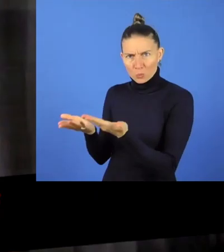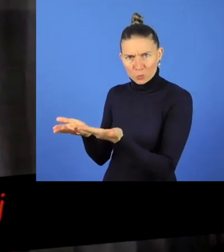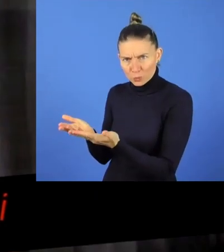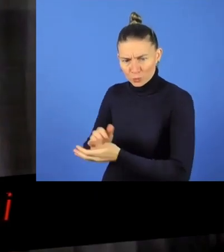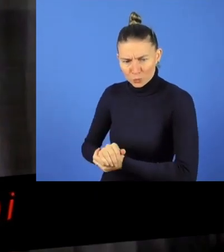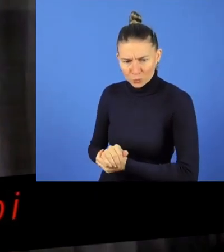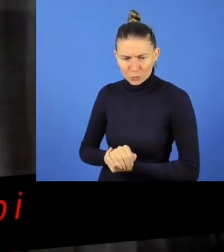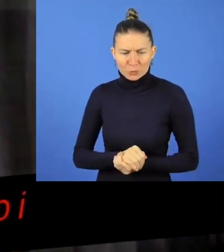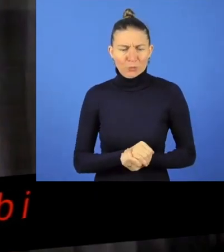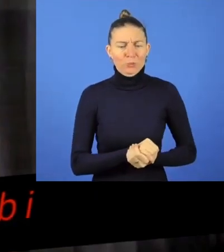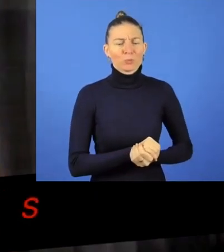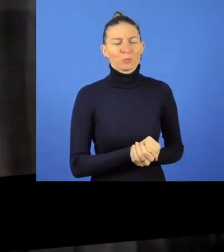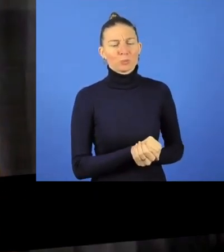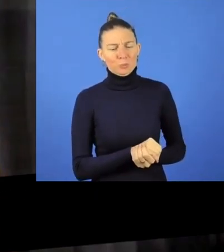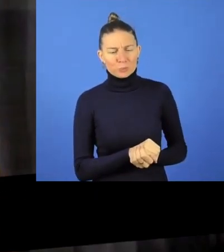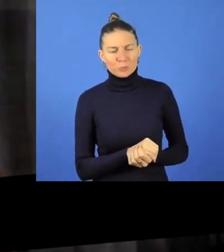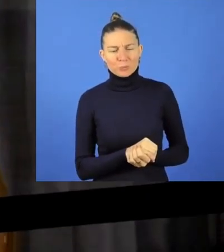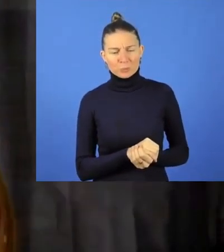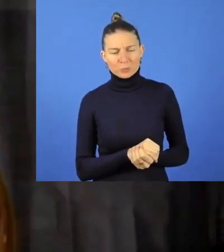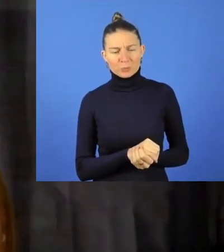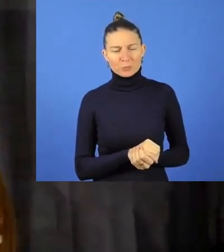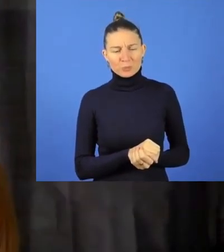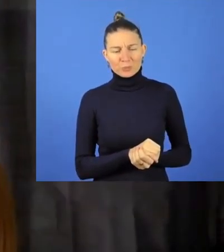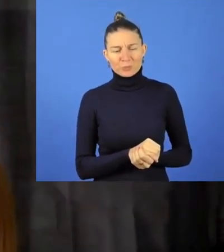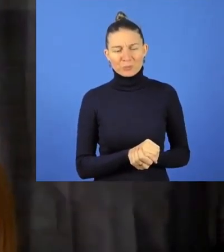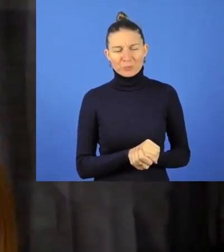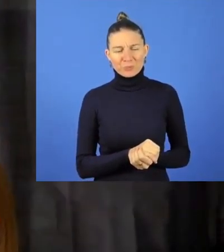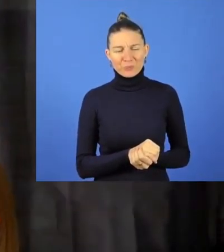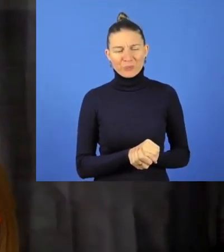So how do we support